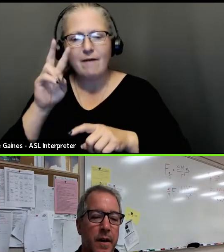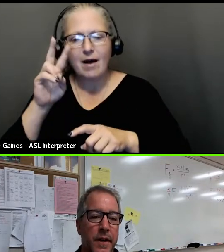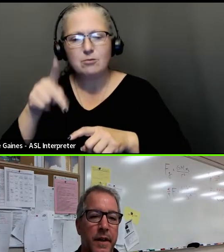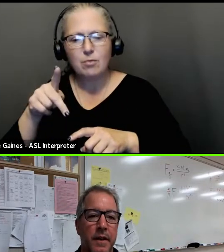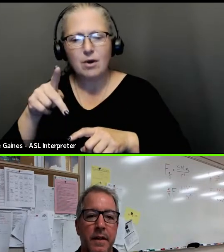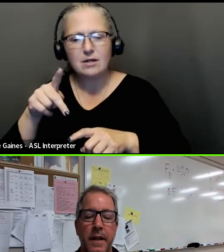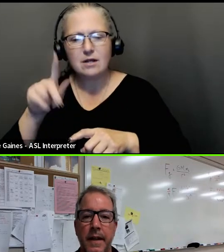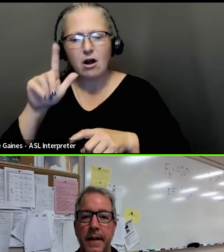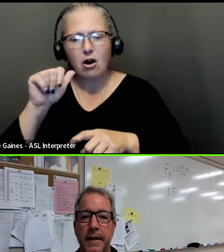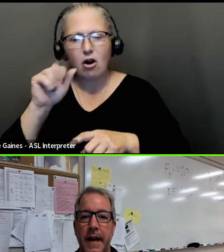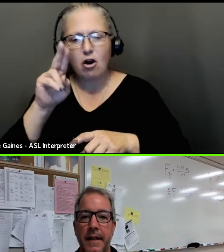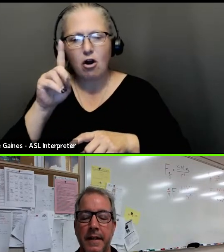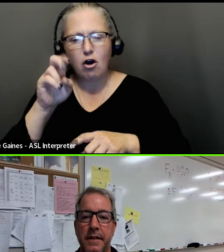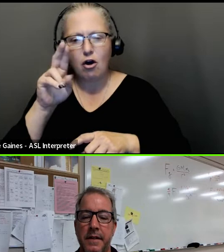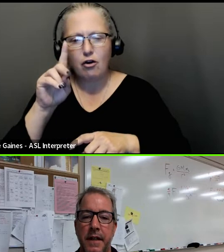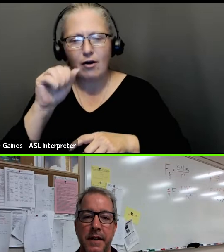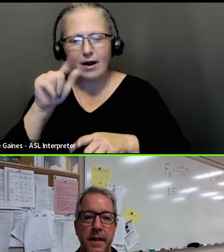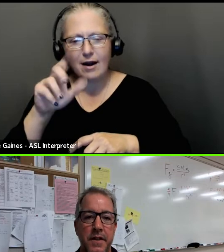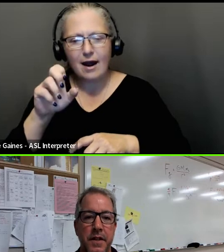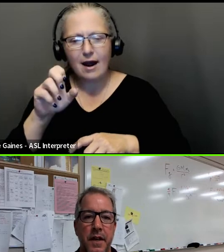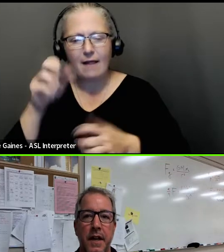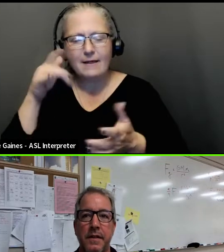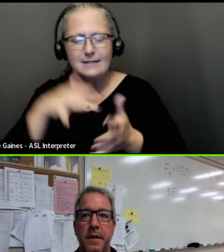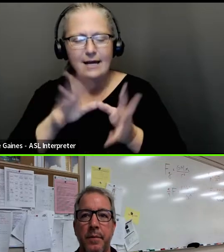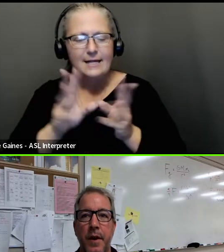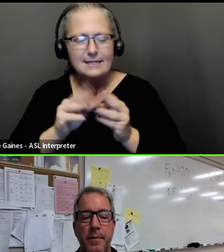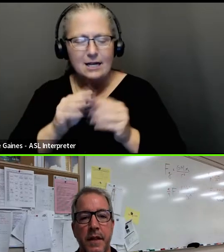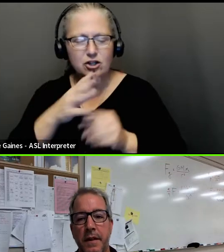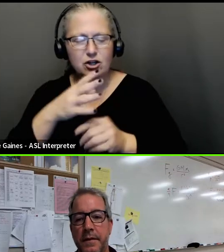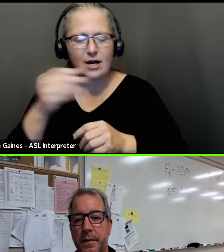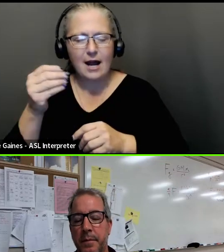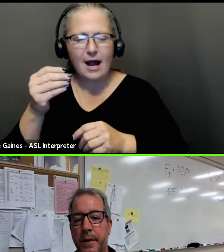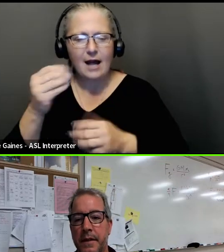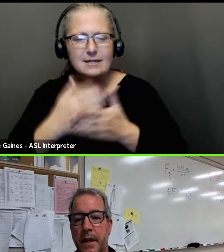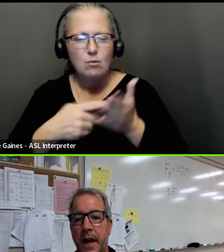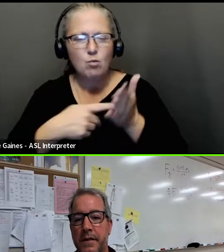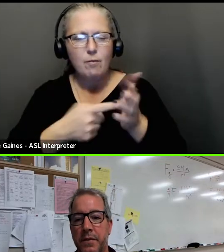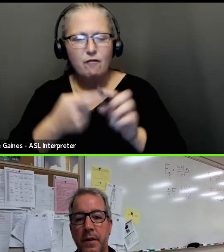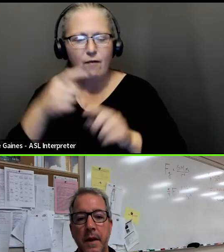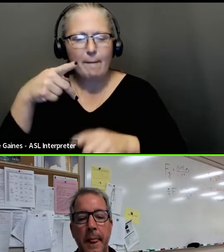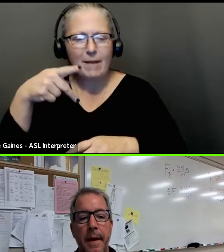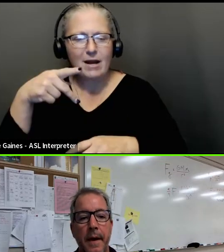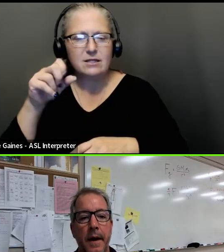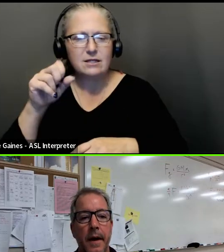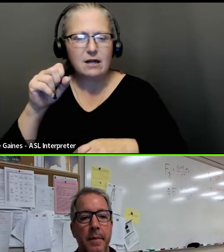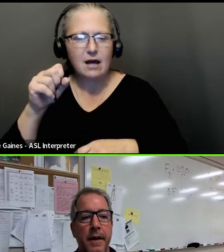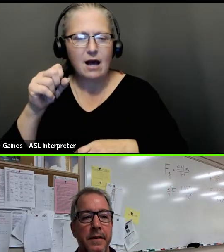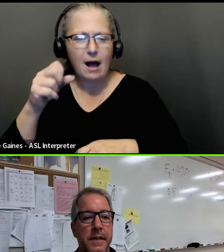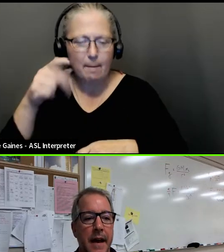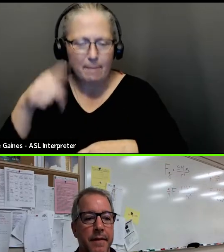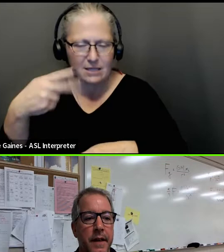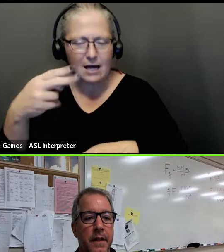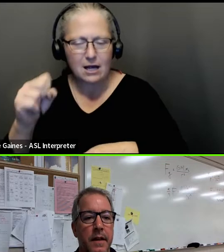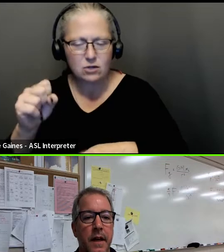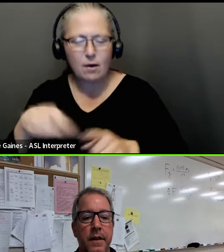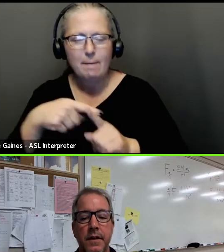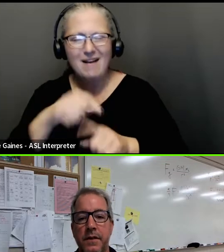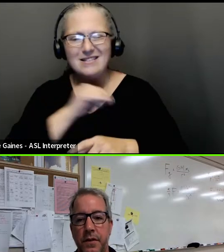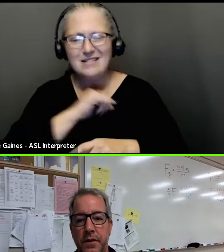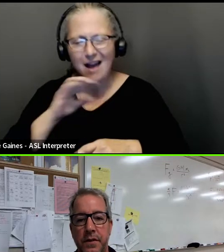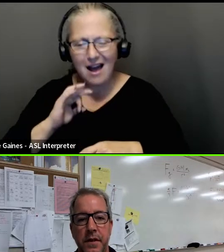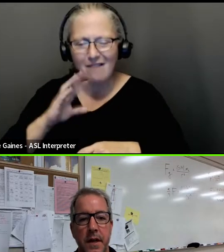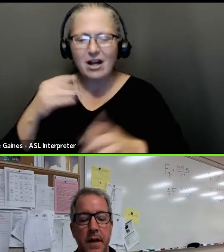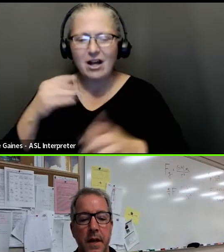President Lauderdale at the study session and some representatives from Peninsula High School about staffing and